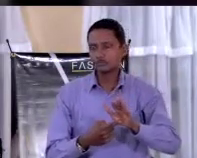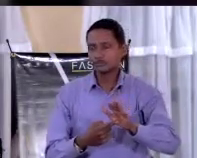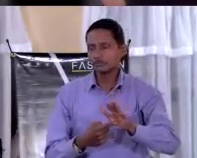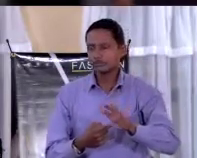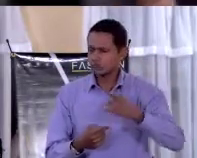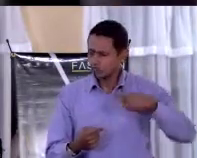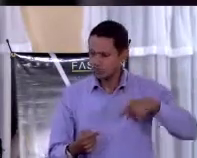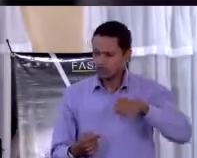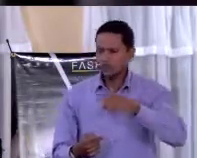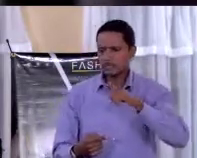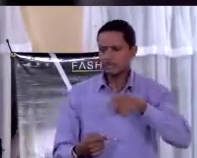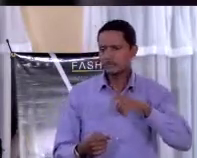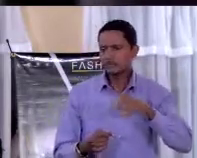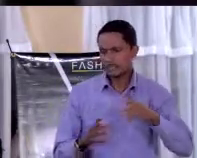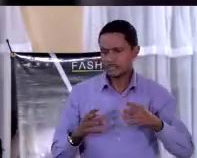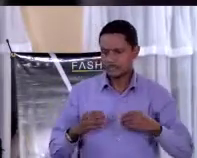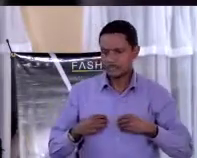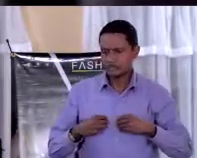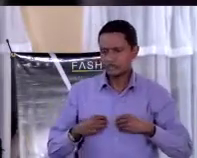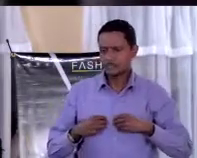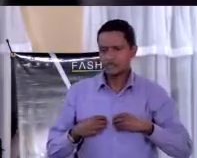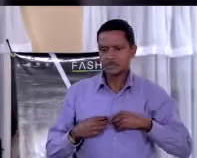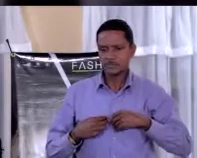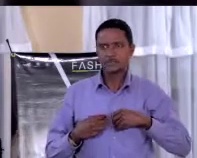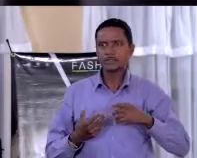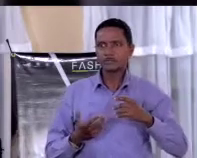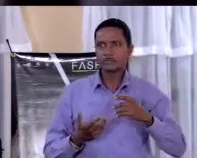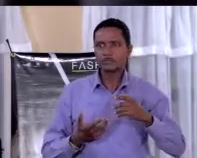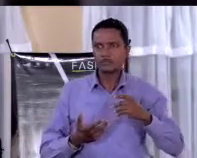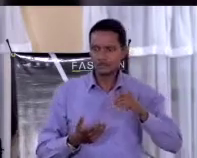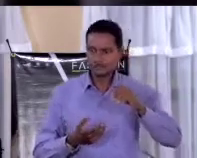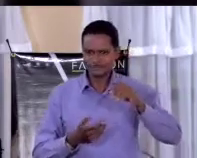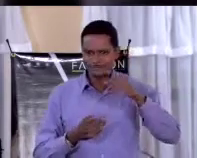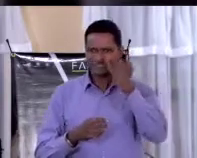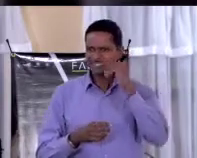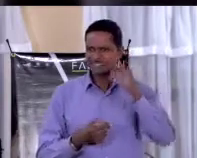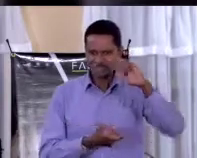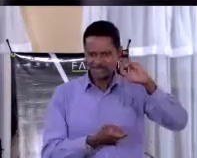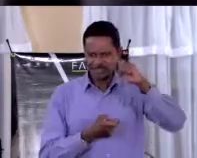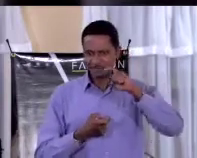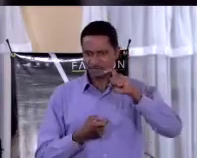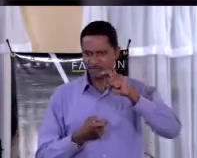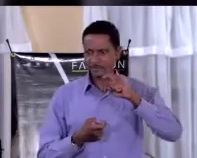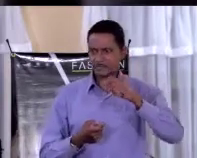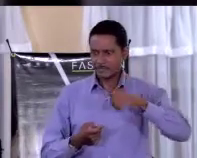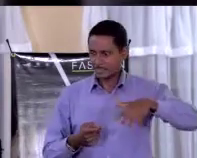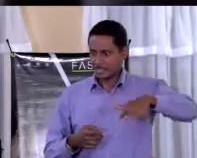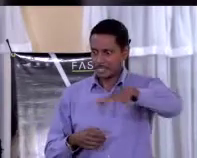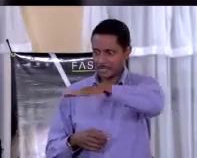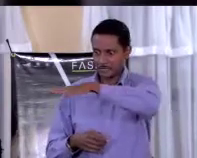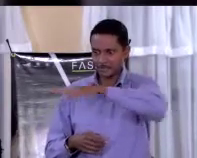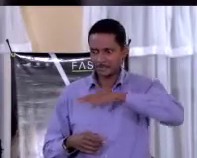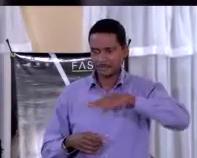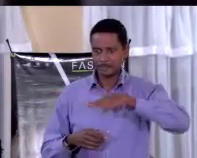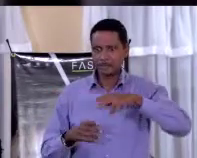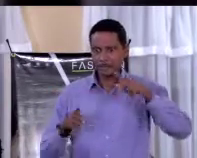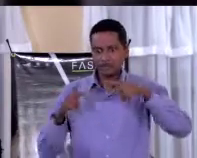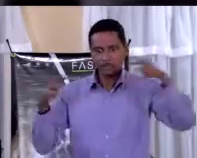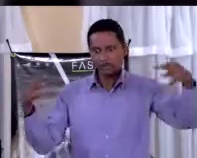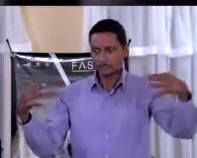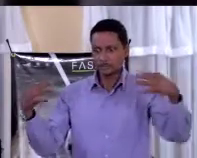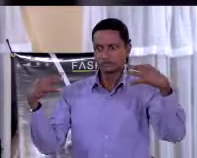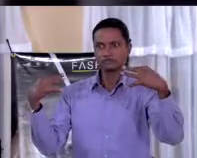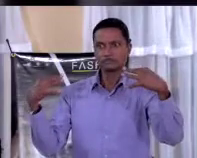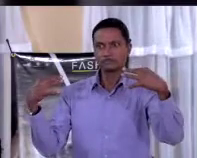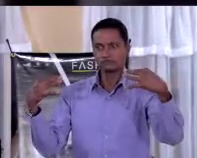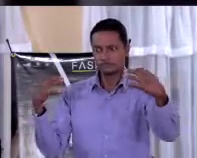So we had to accept that gift of being in this space and use it to